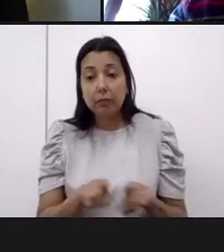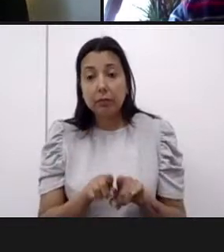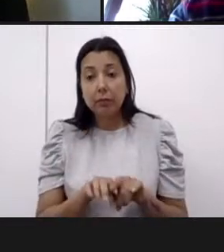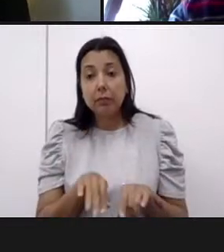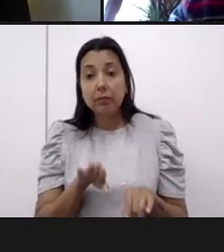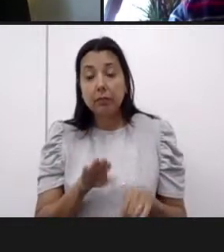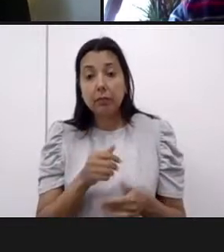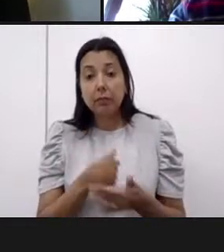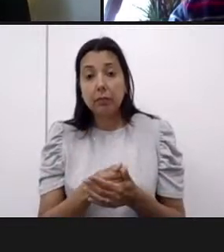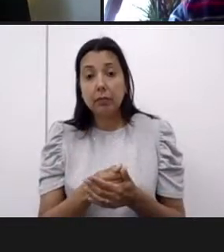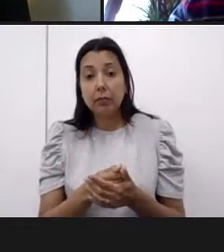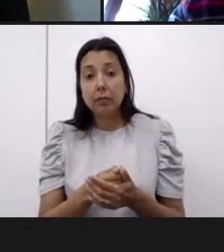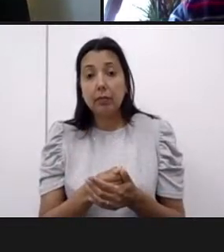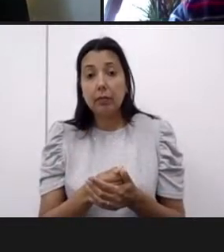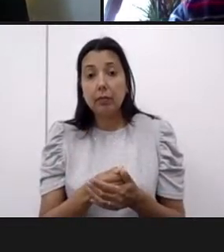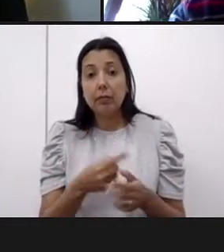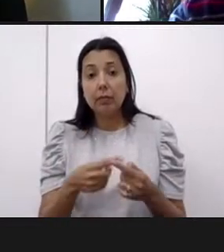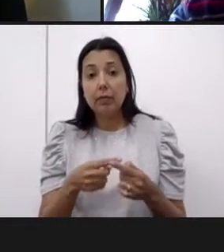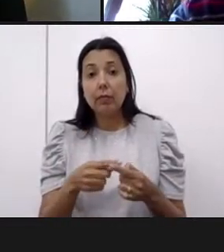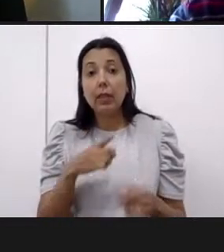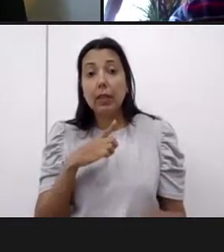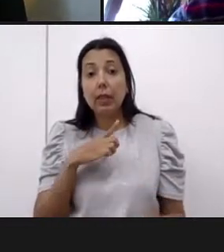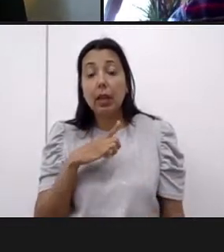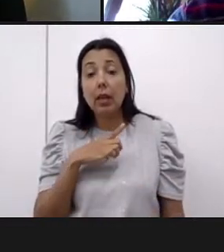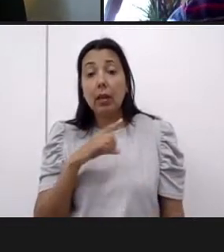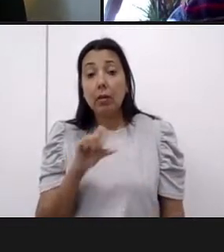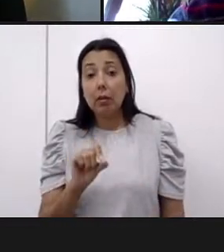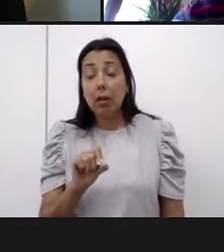of Paris 2